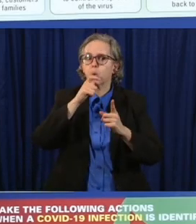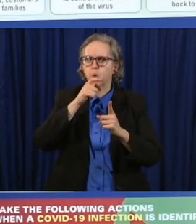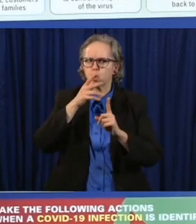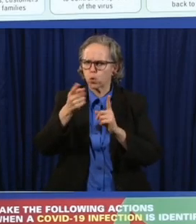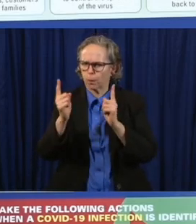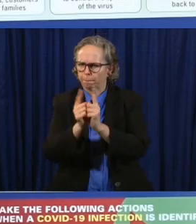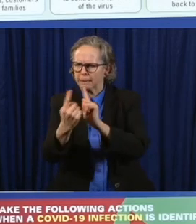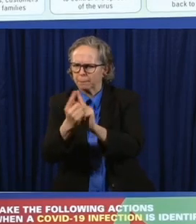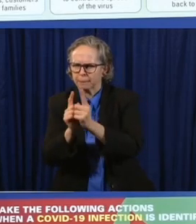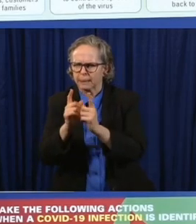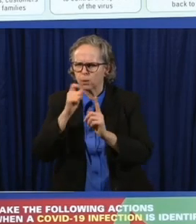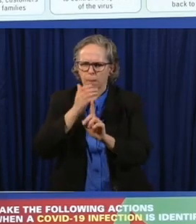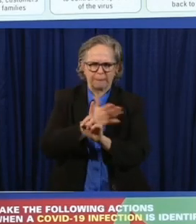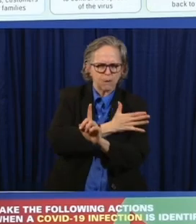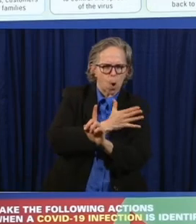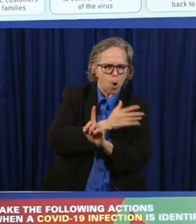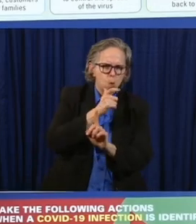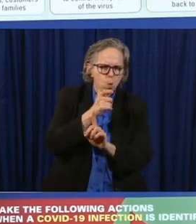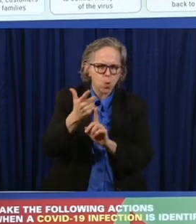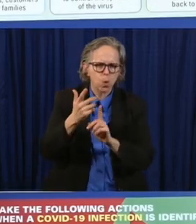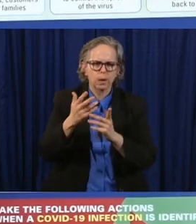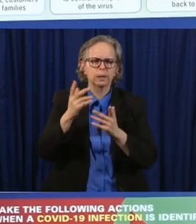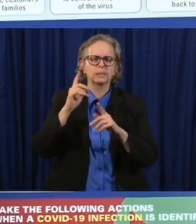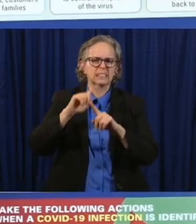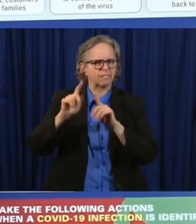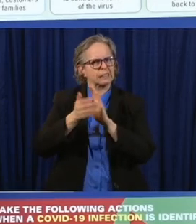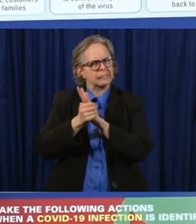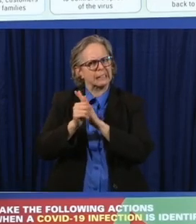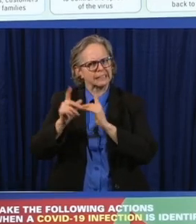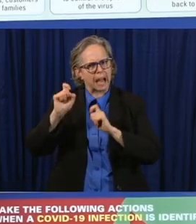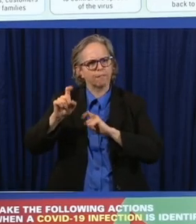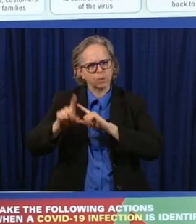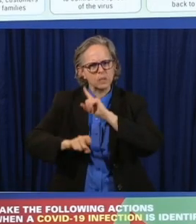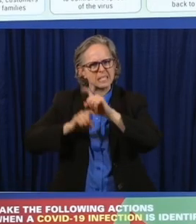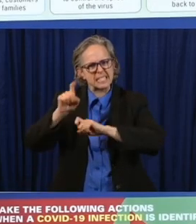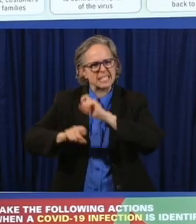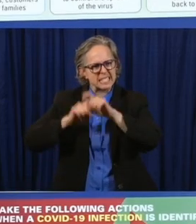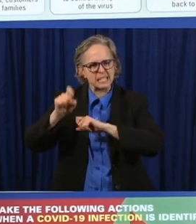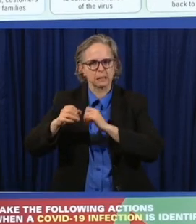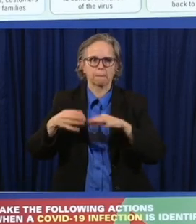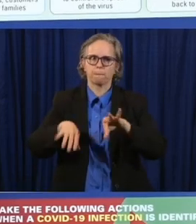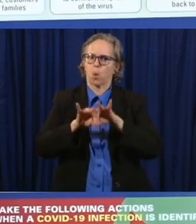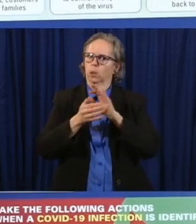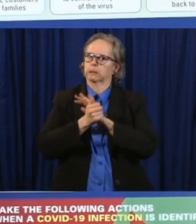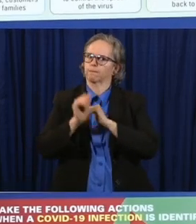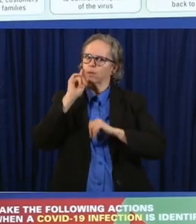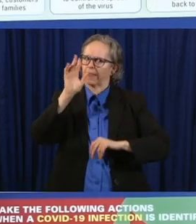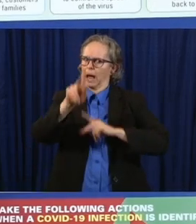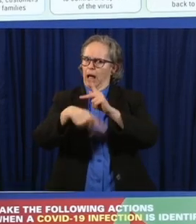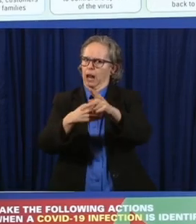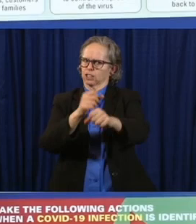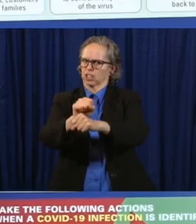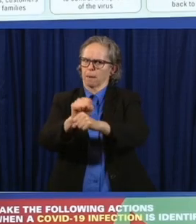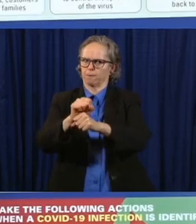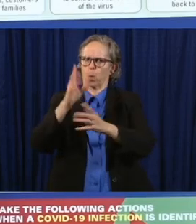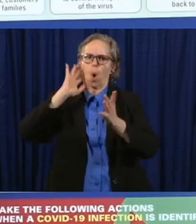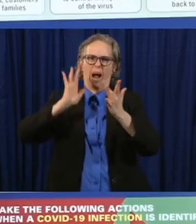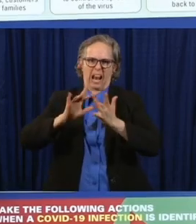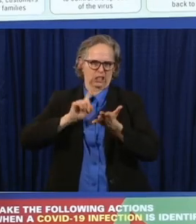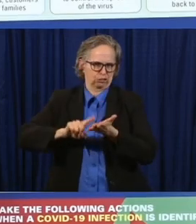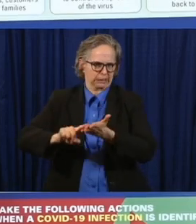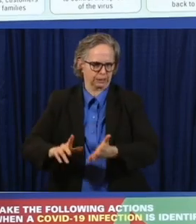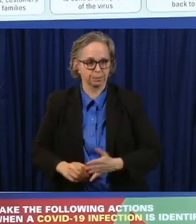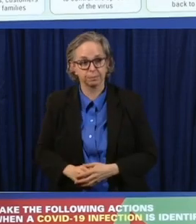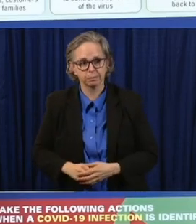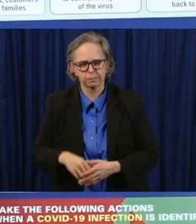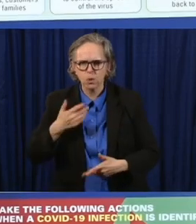with. So those are some of the skill sets that I think our local health departments will be looking for, and that certainly we will be looking